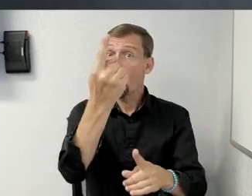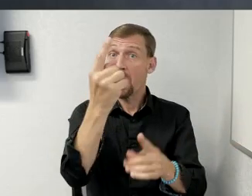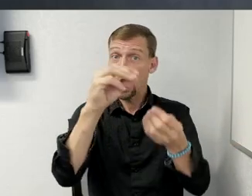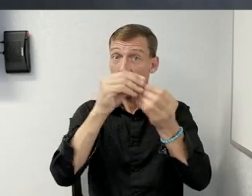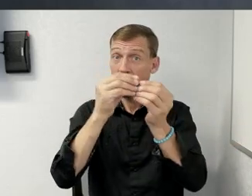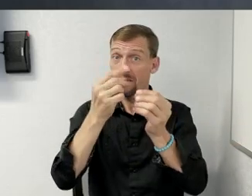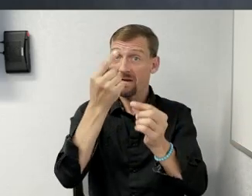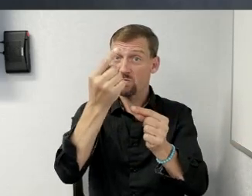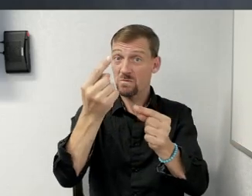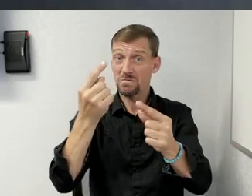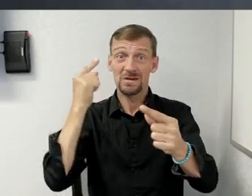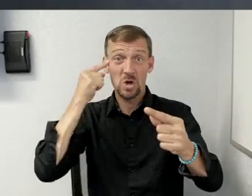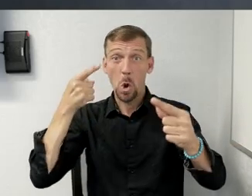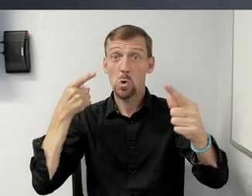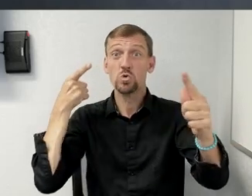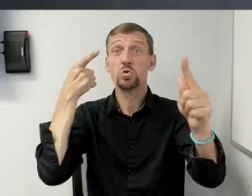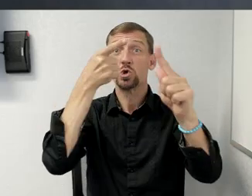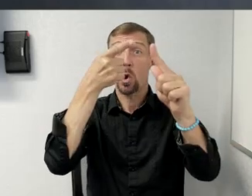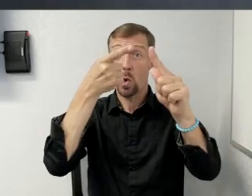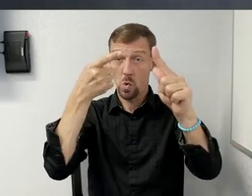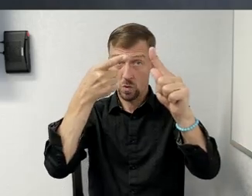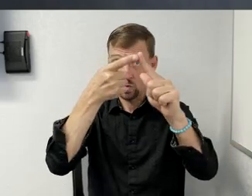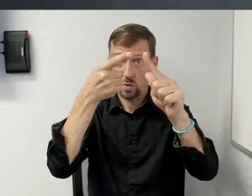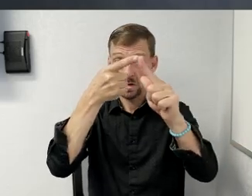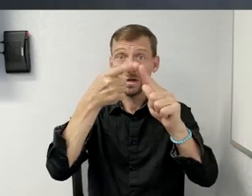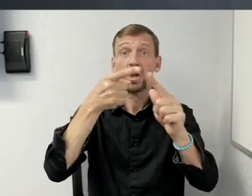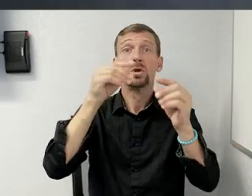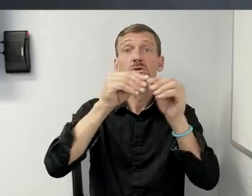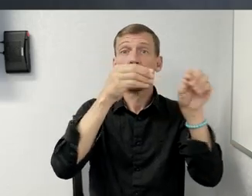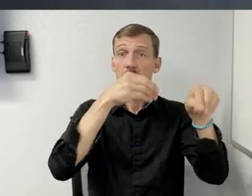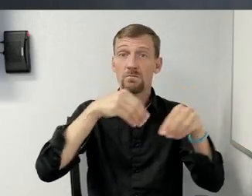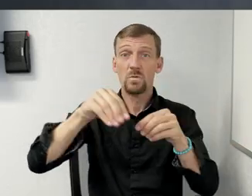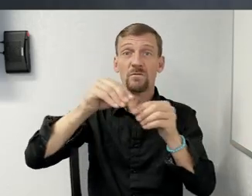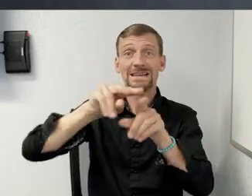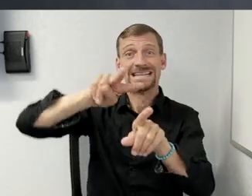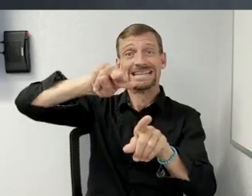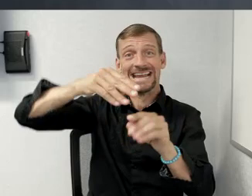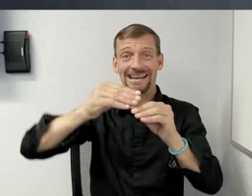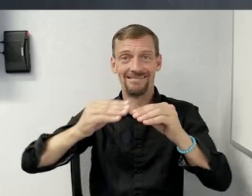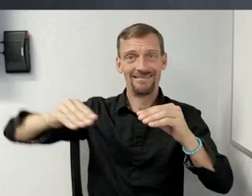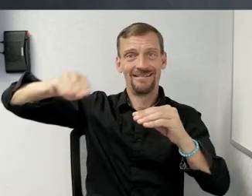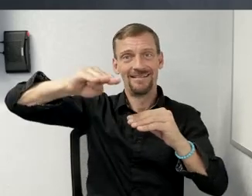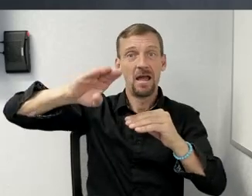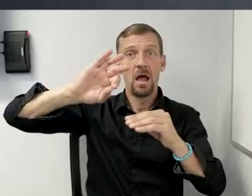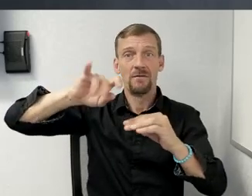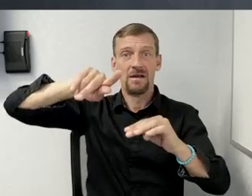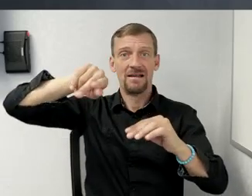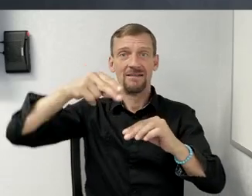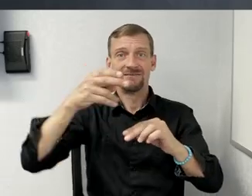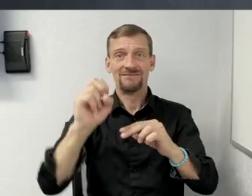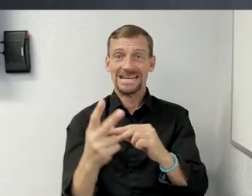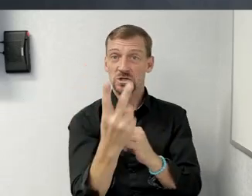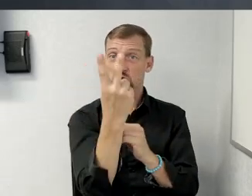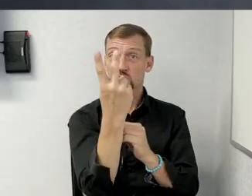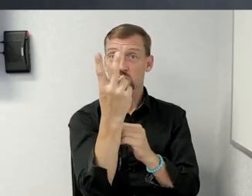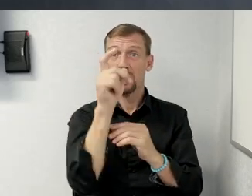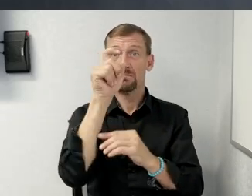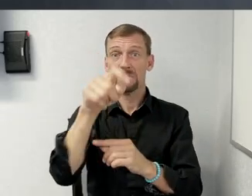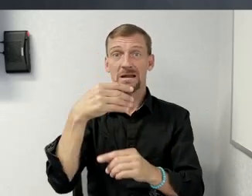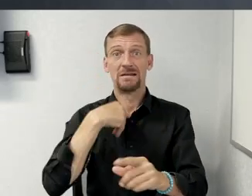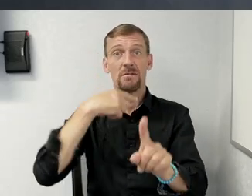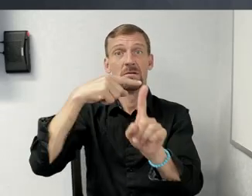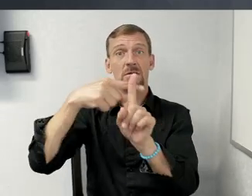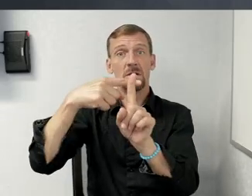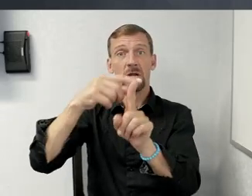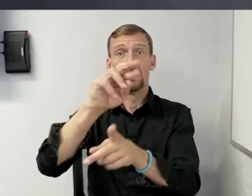in place, and this is really to move into what they call the second phase of phase 2, is that you have to have a